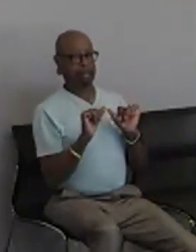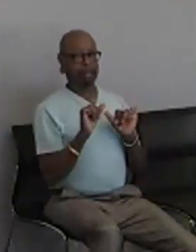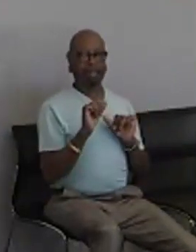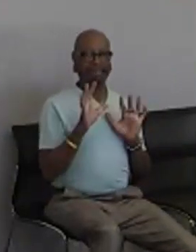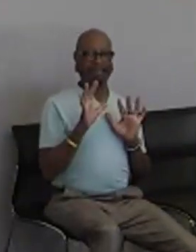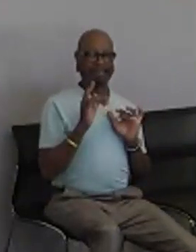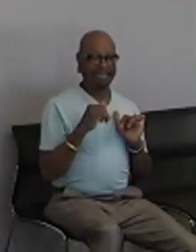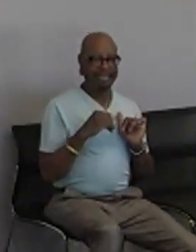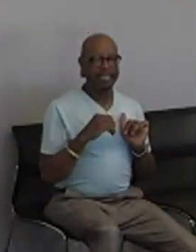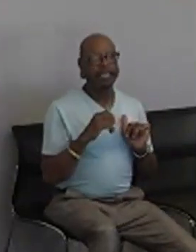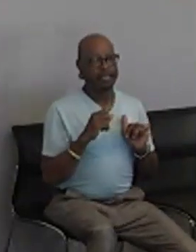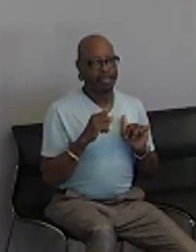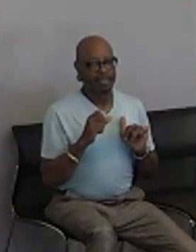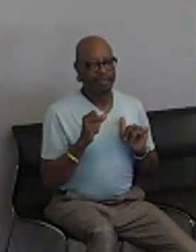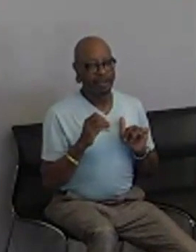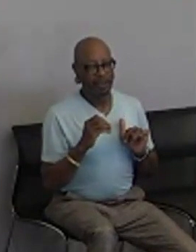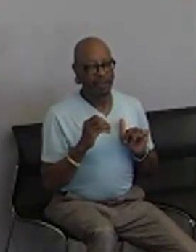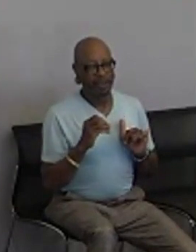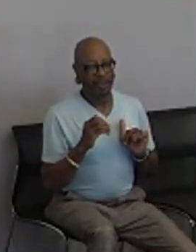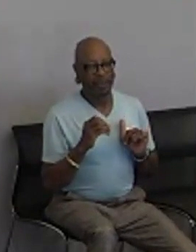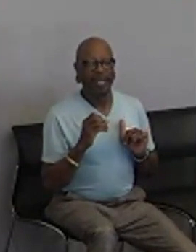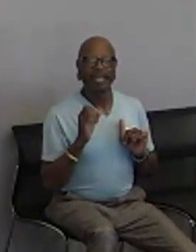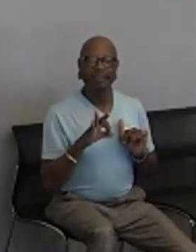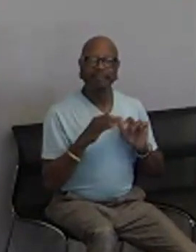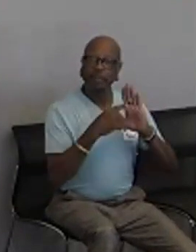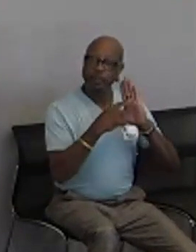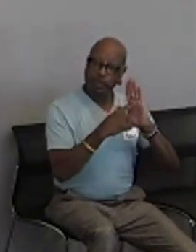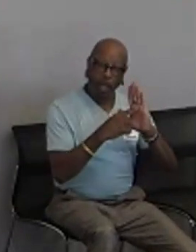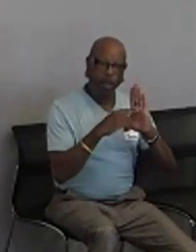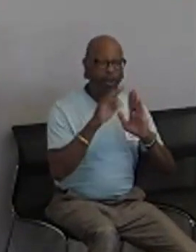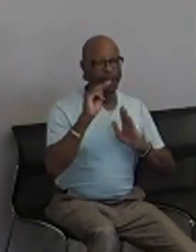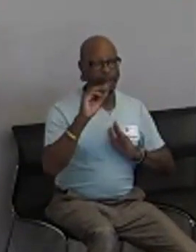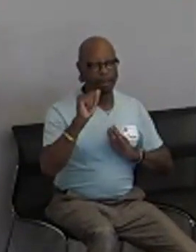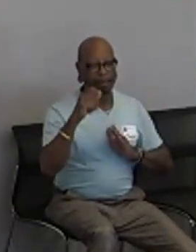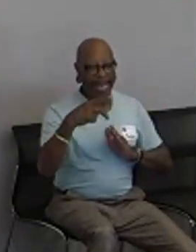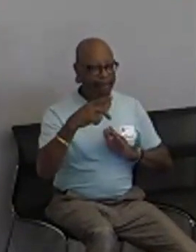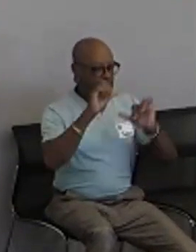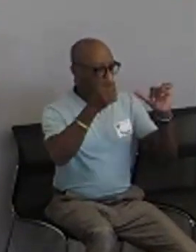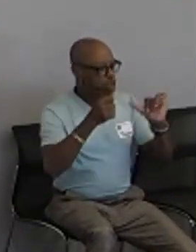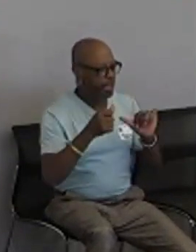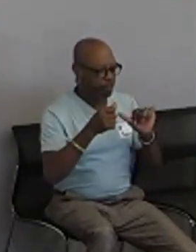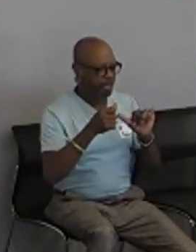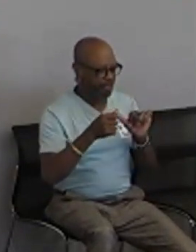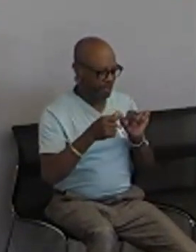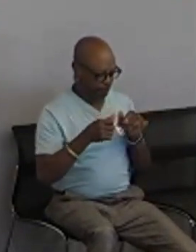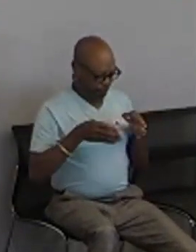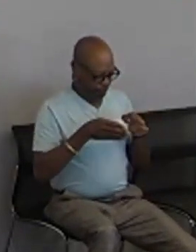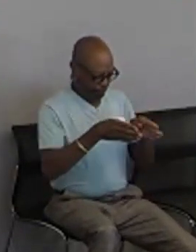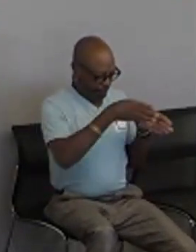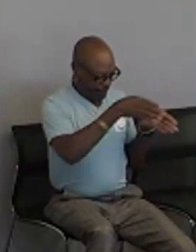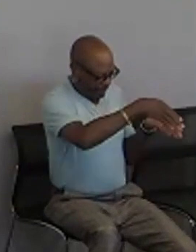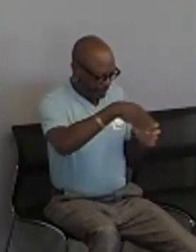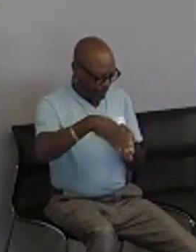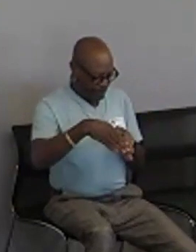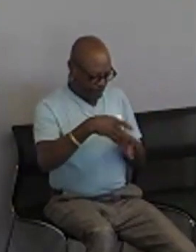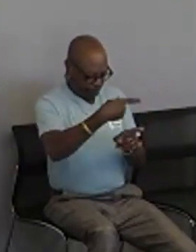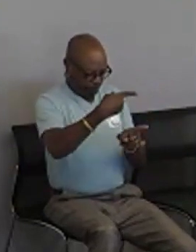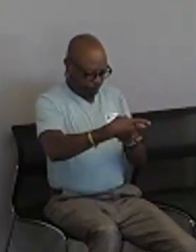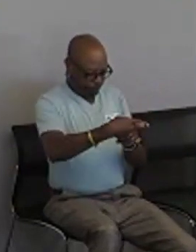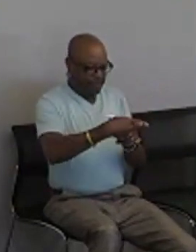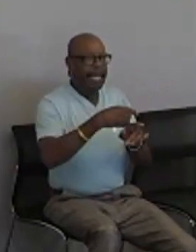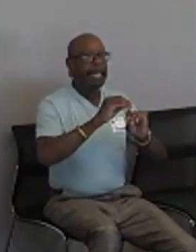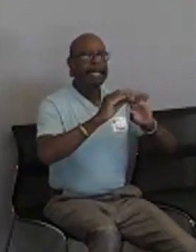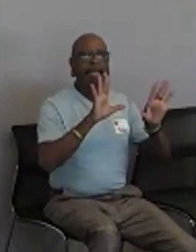So it's not just, if you show on a map the shape of an intersection, it is instantly apparent what